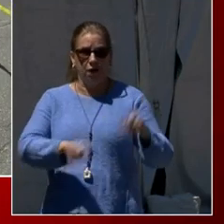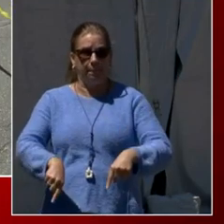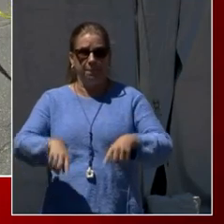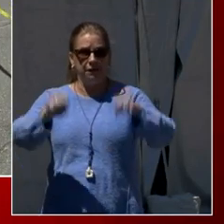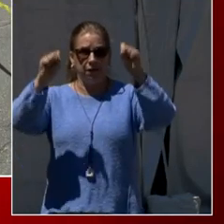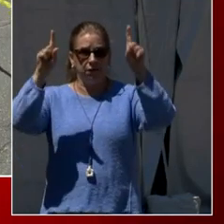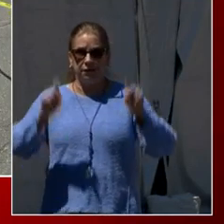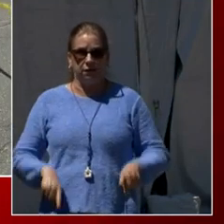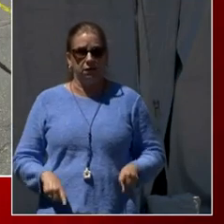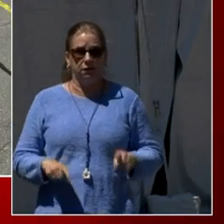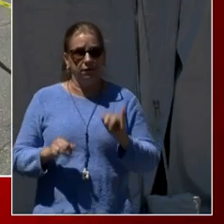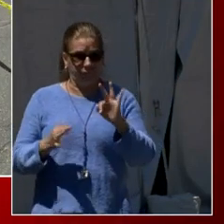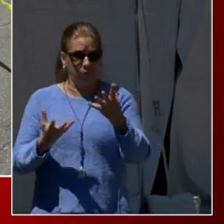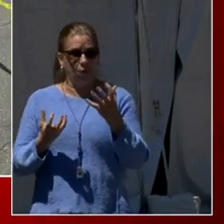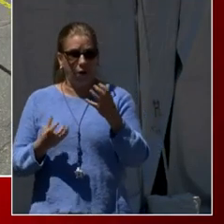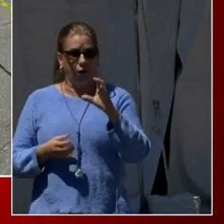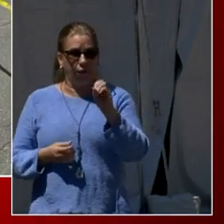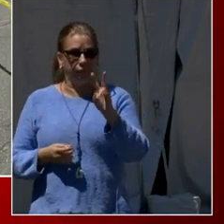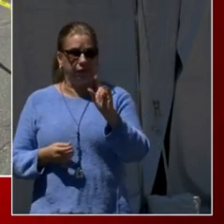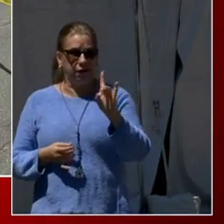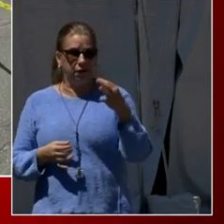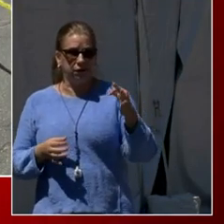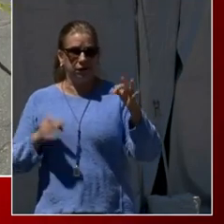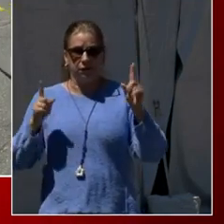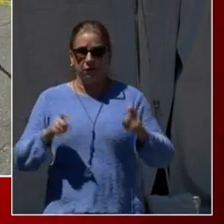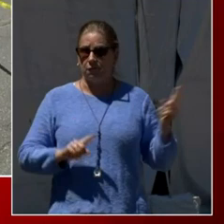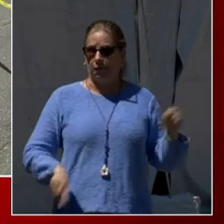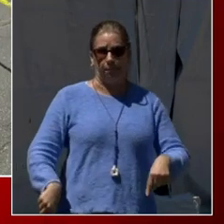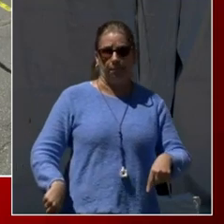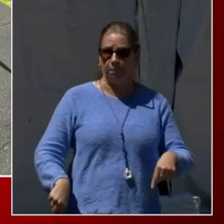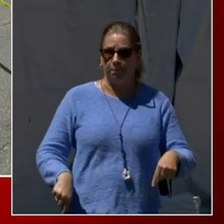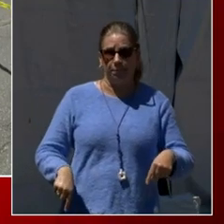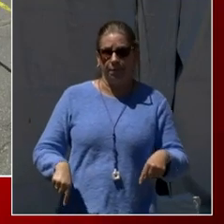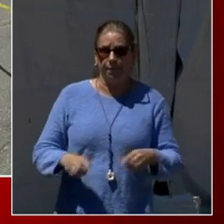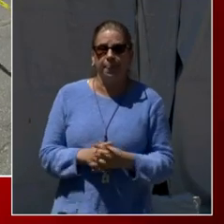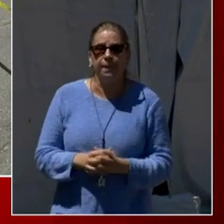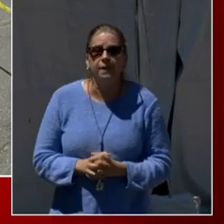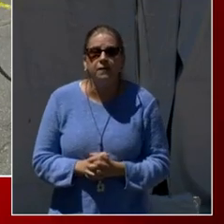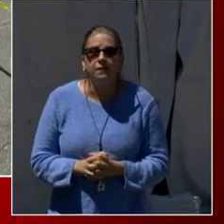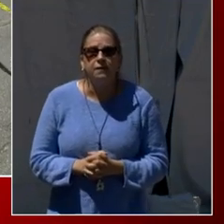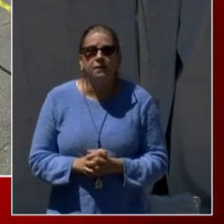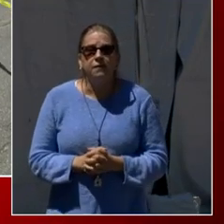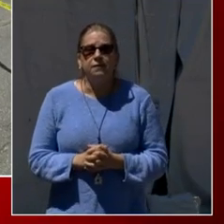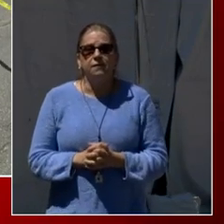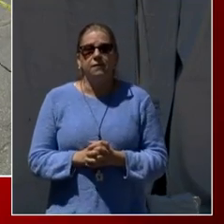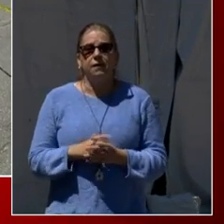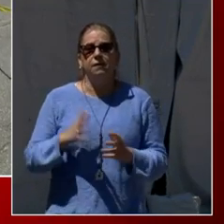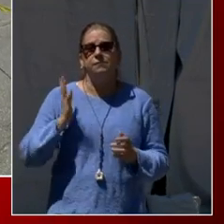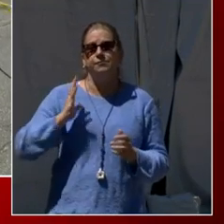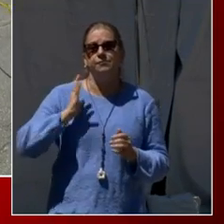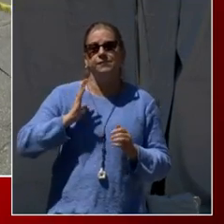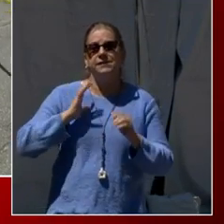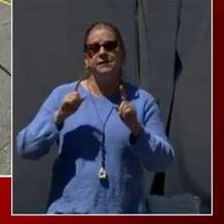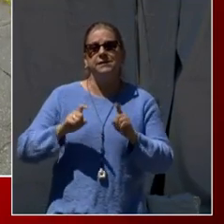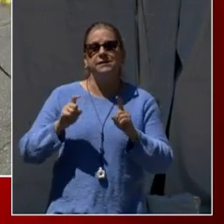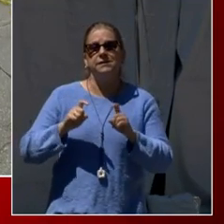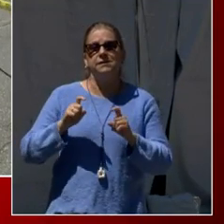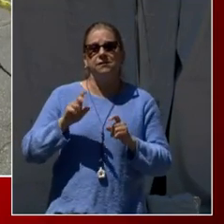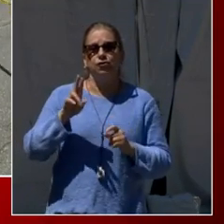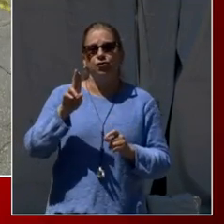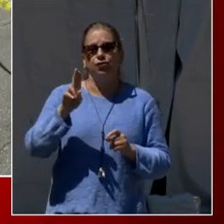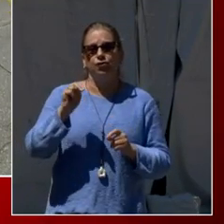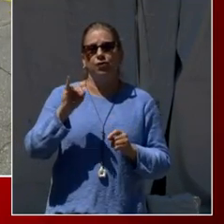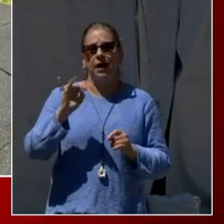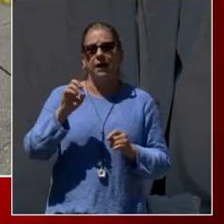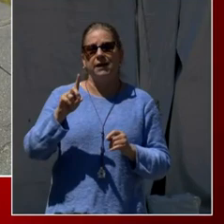have replaced the testing site that was at the United Medical Center and is now